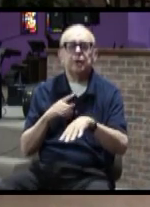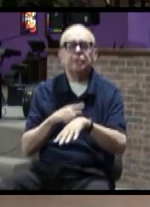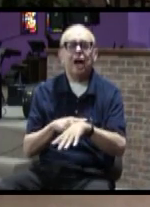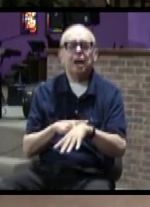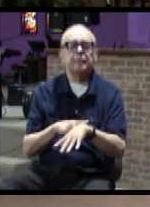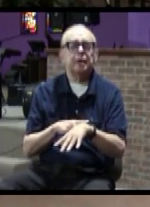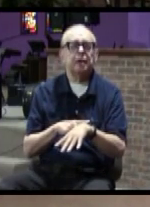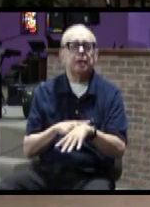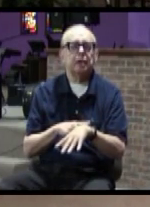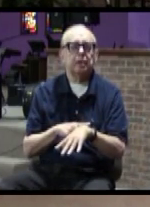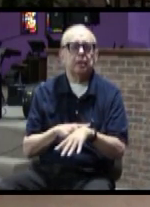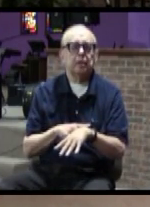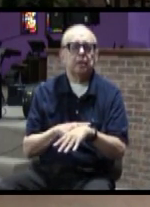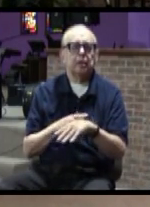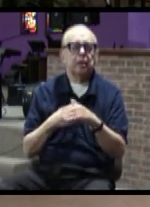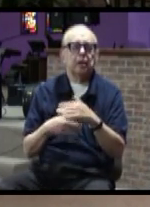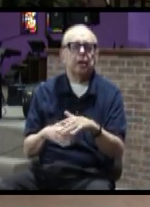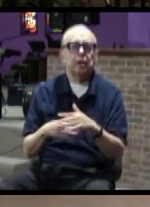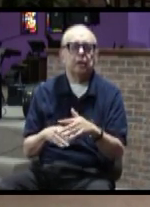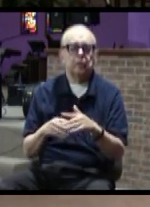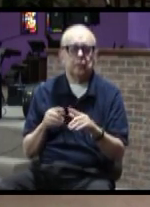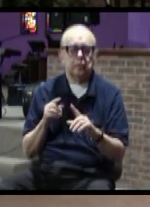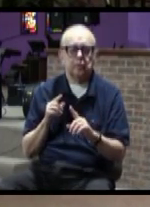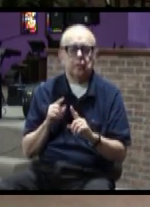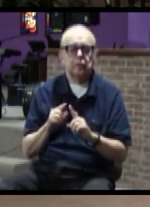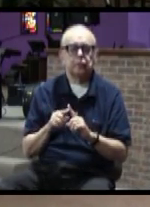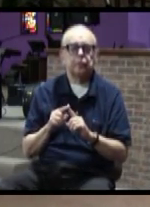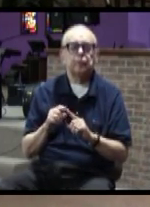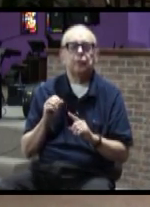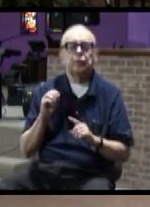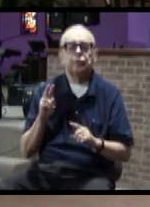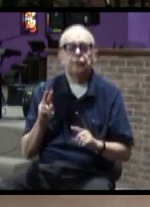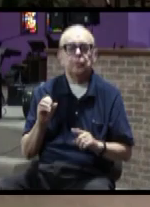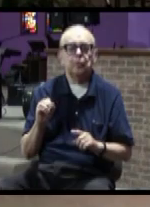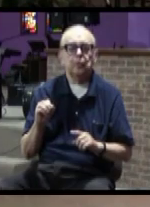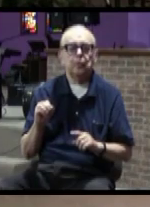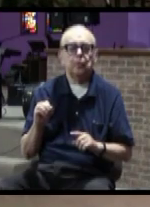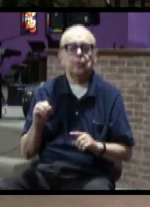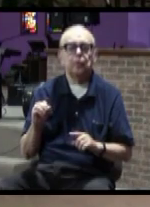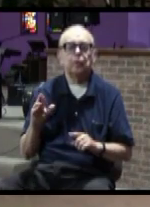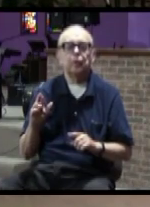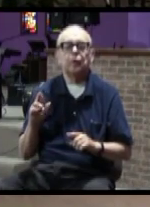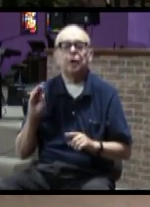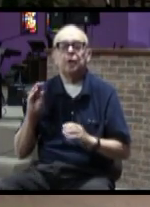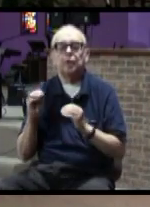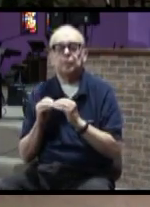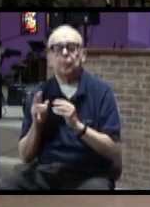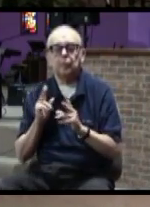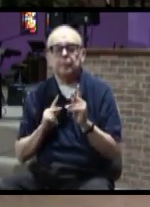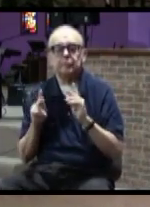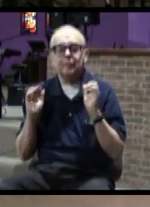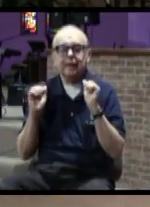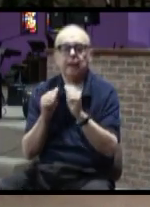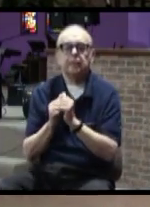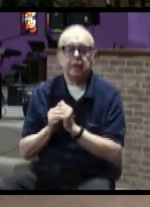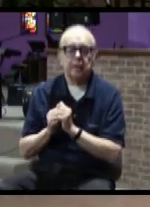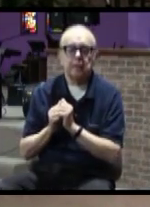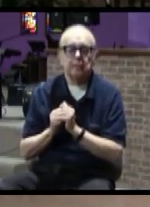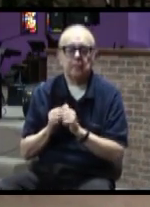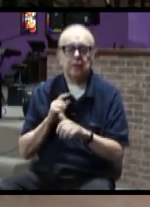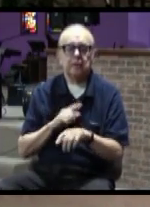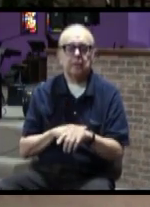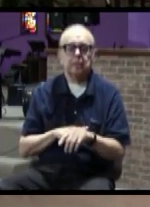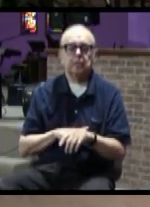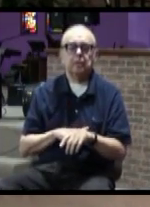space. He is only confined to where two or more of his people are gathered together at any point in